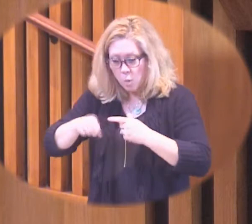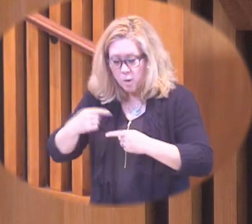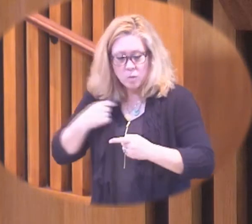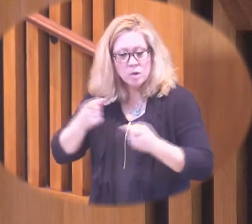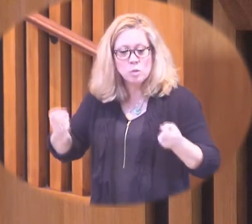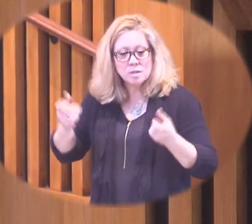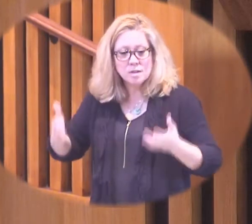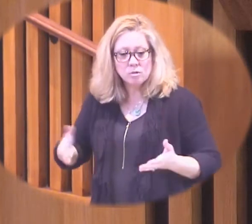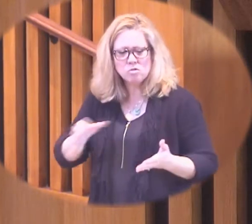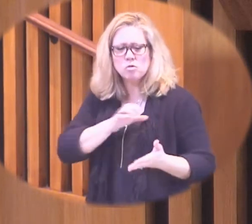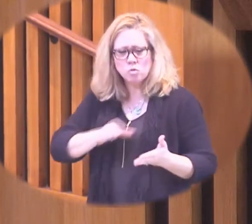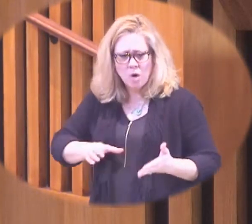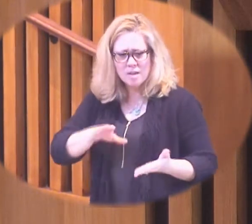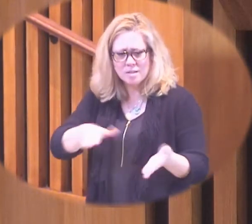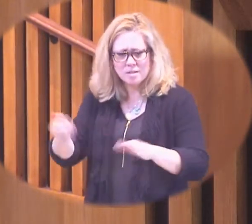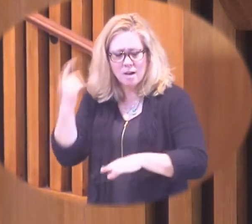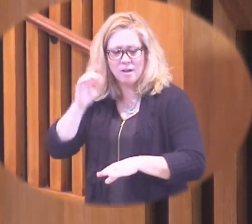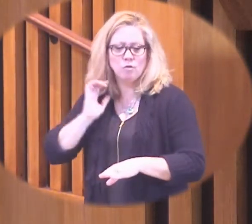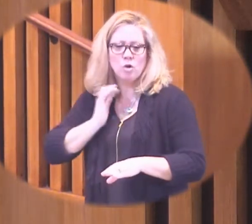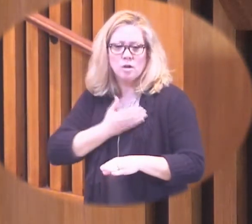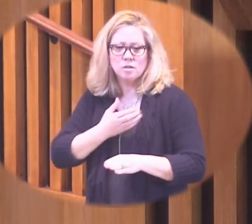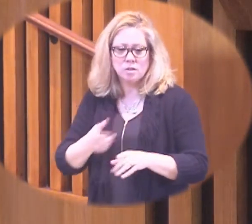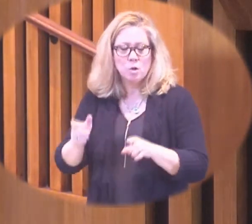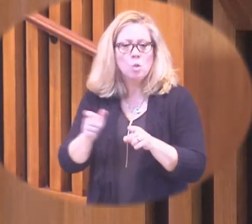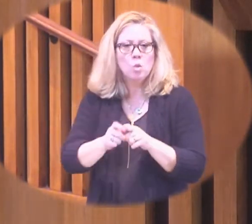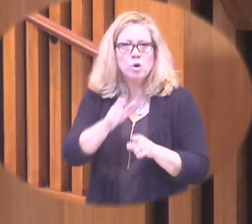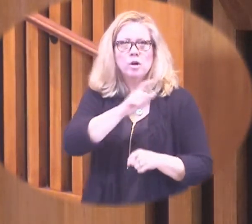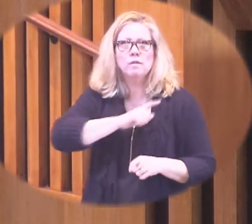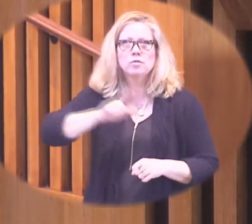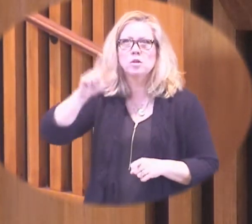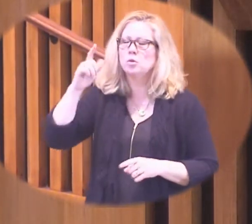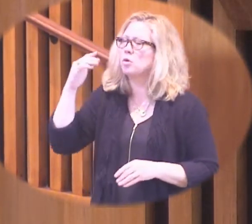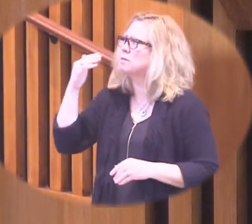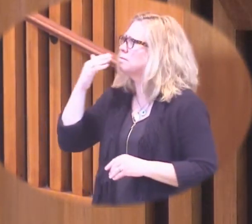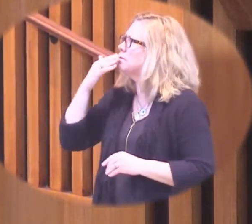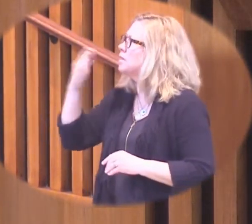us. The word of the Lord. Thanks be to God.